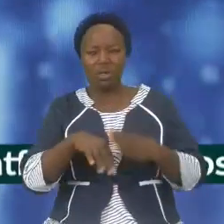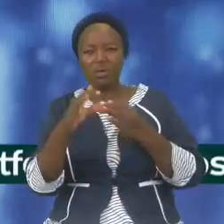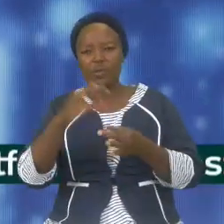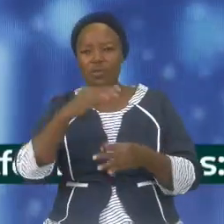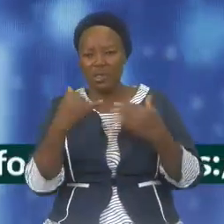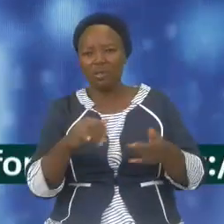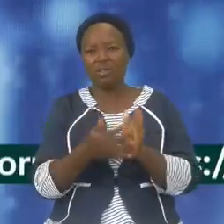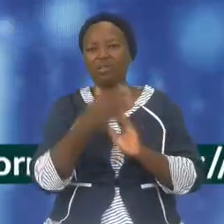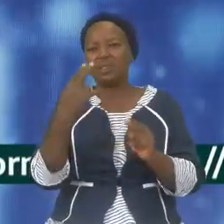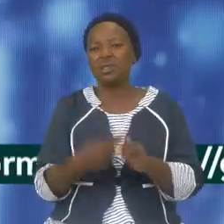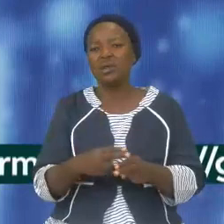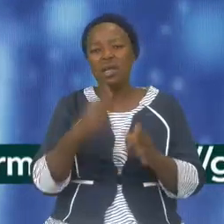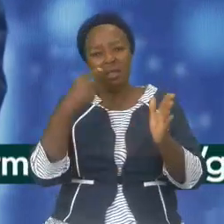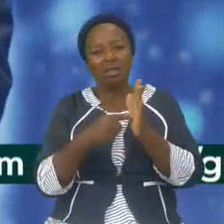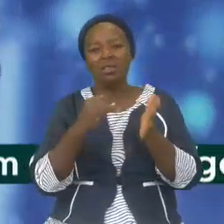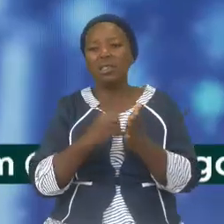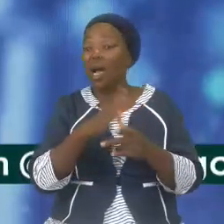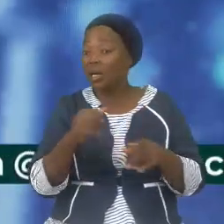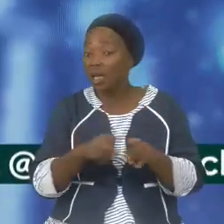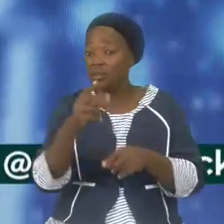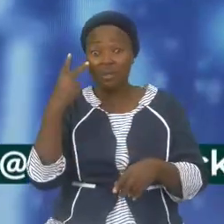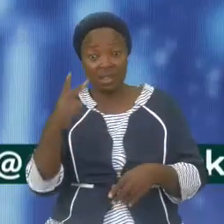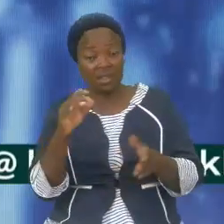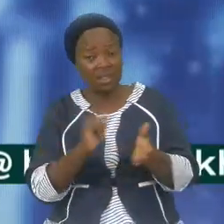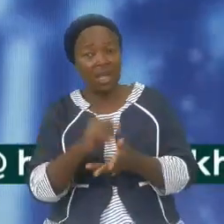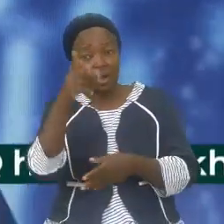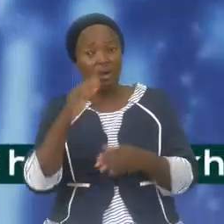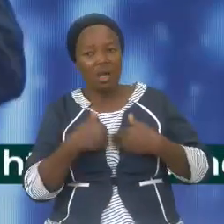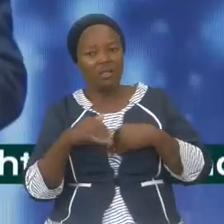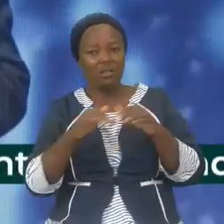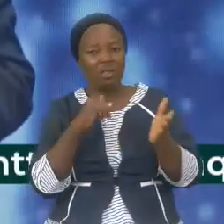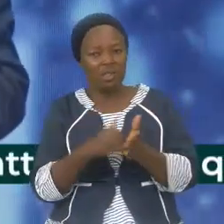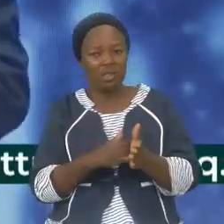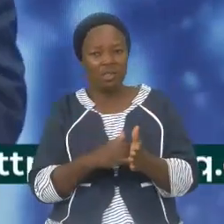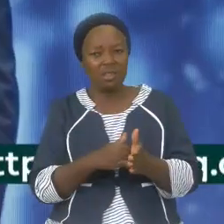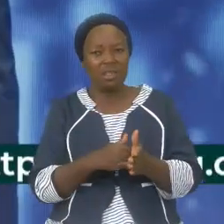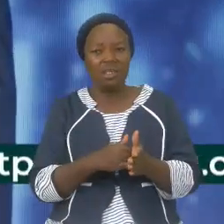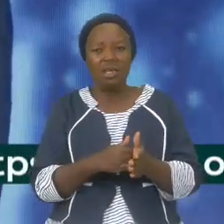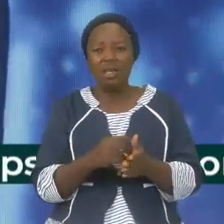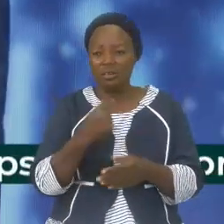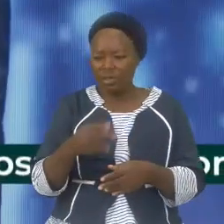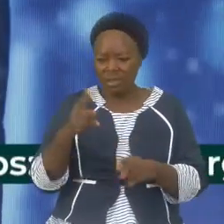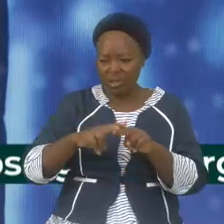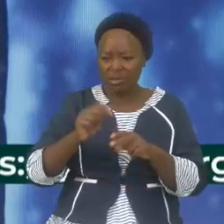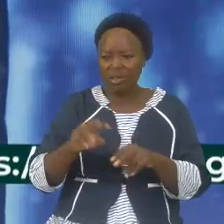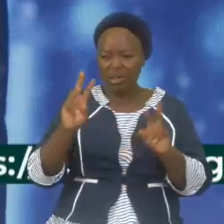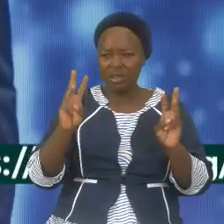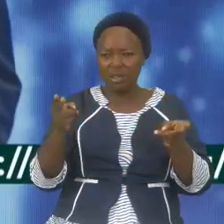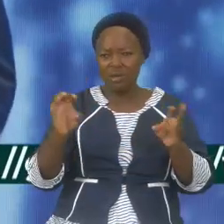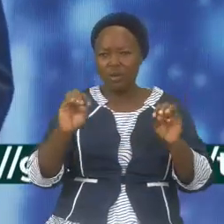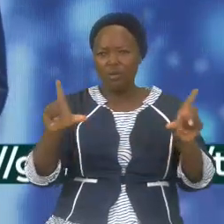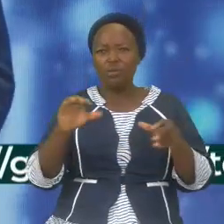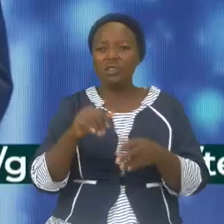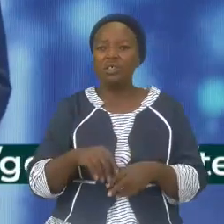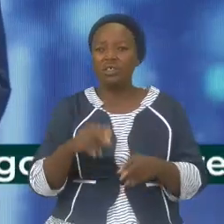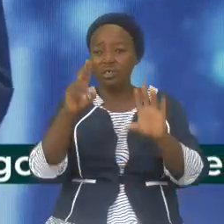up. And as you see that God has done it, now you're sitting on a wheelchair, you cannot keep on sitting there,